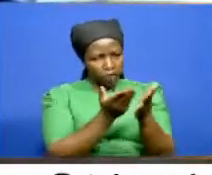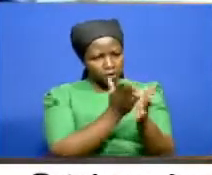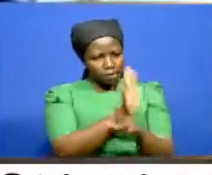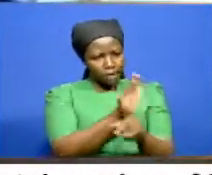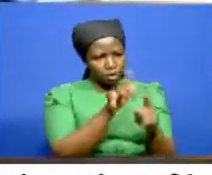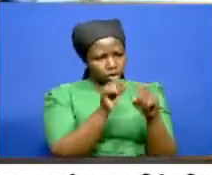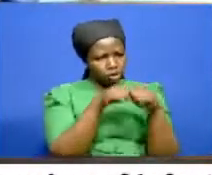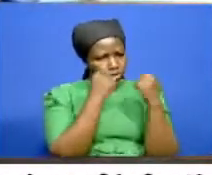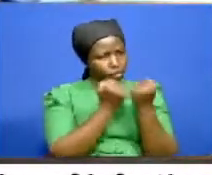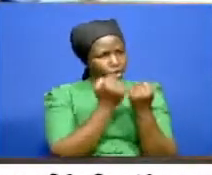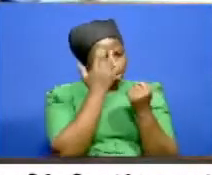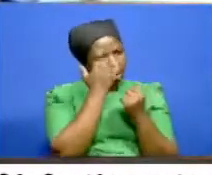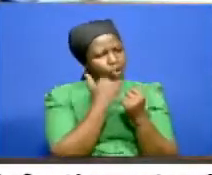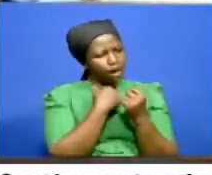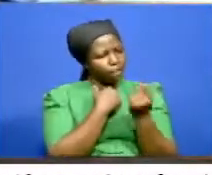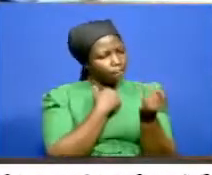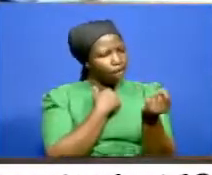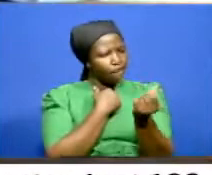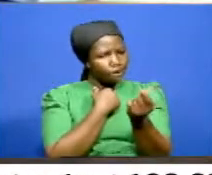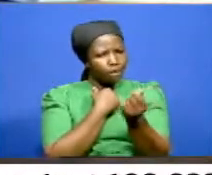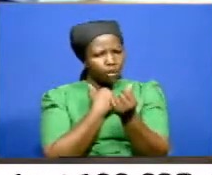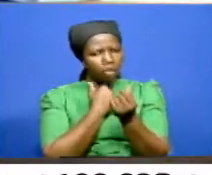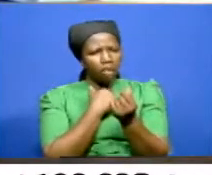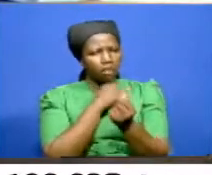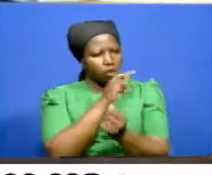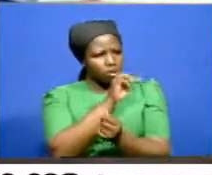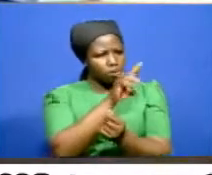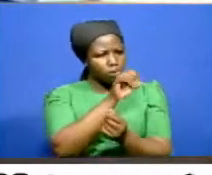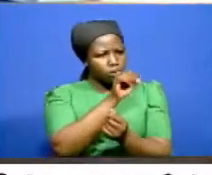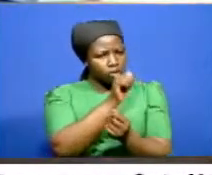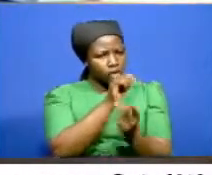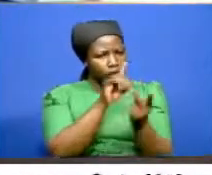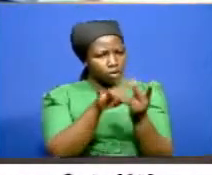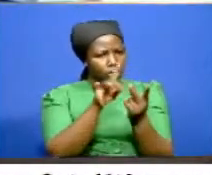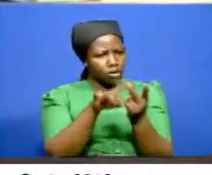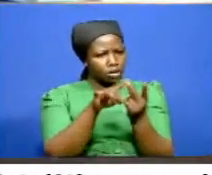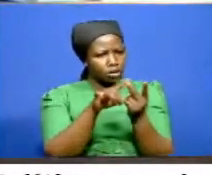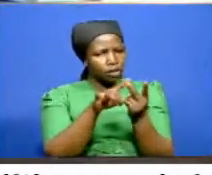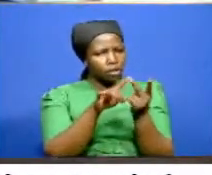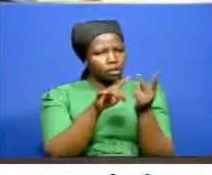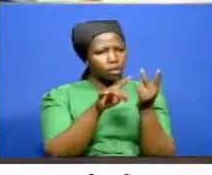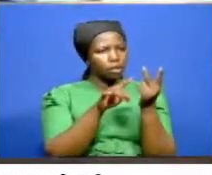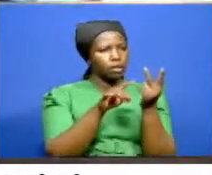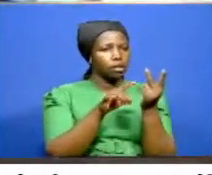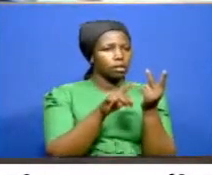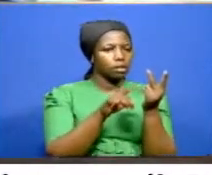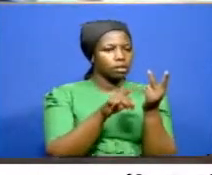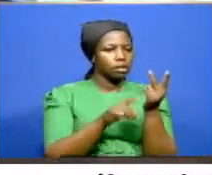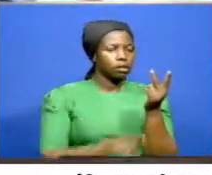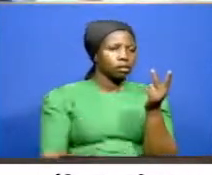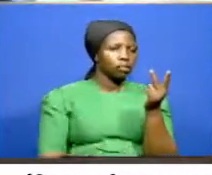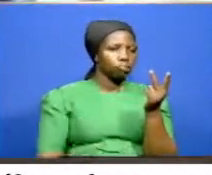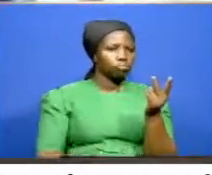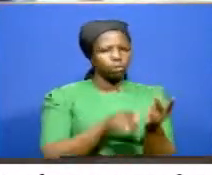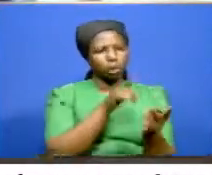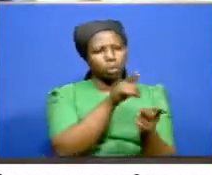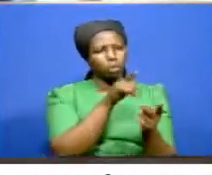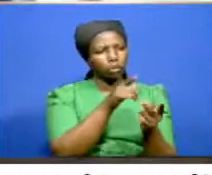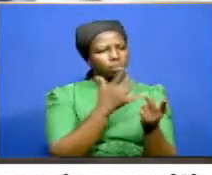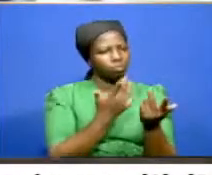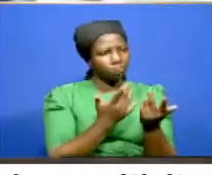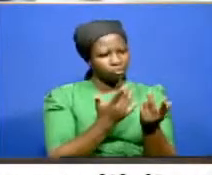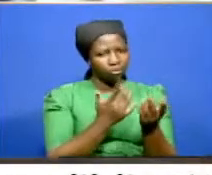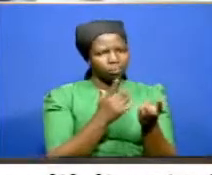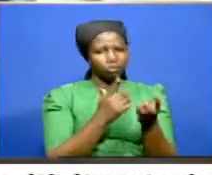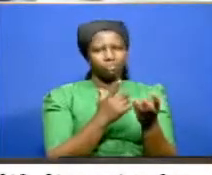only know of a few. We have the likes of Musa Otieno, we have, yeah, the likes of Mohamed Musa, and then we have the, yeah, likes of you. Why is